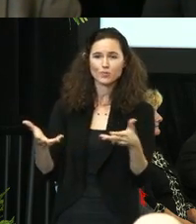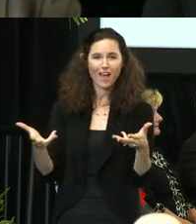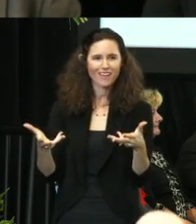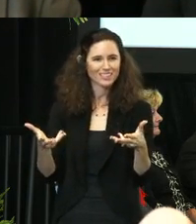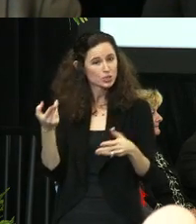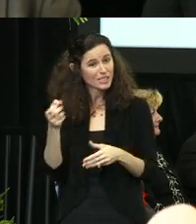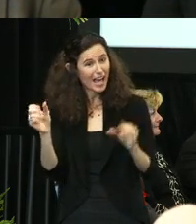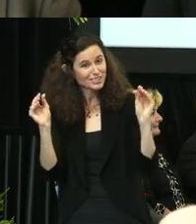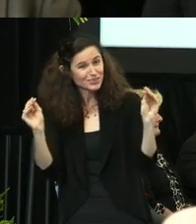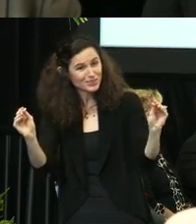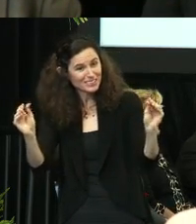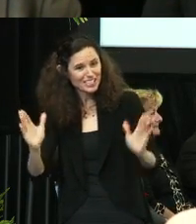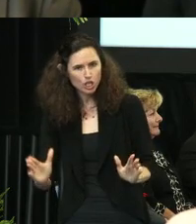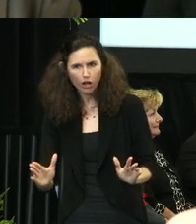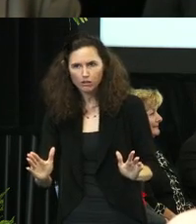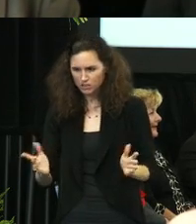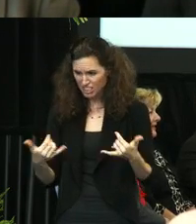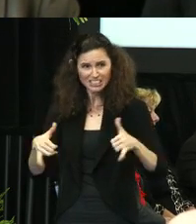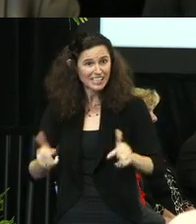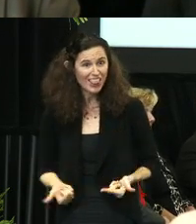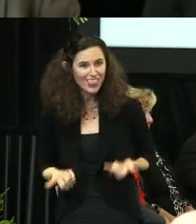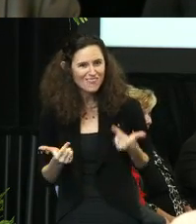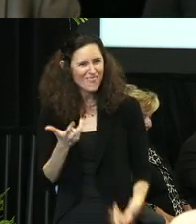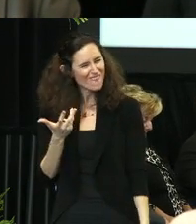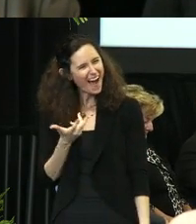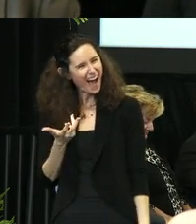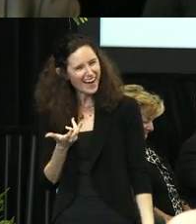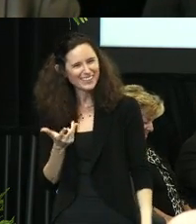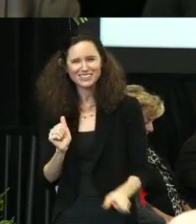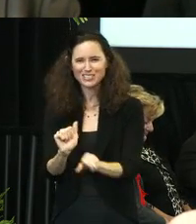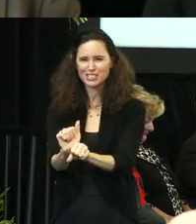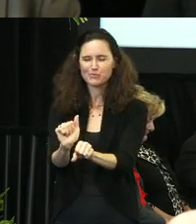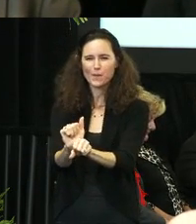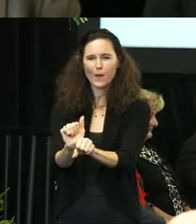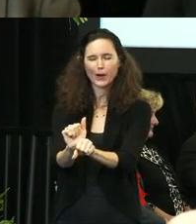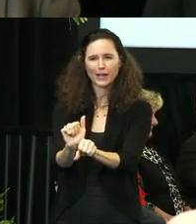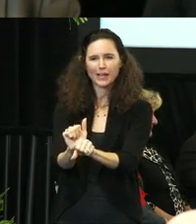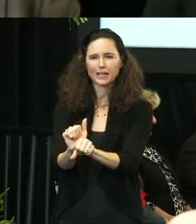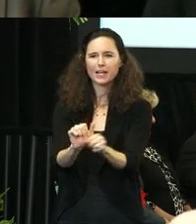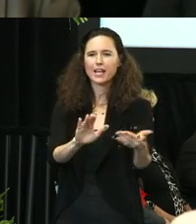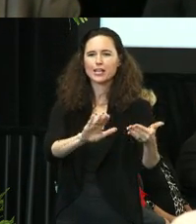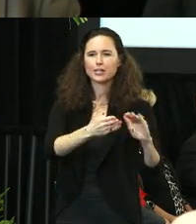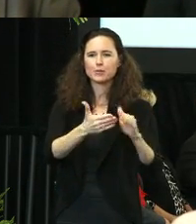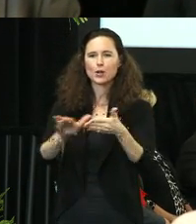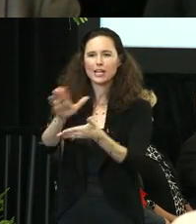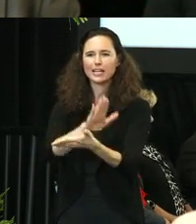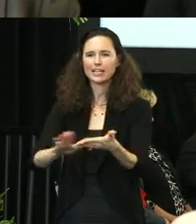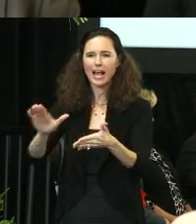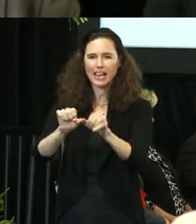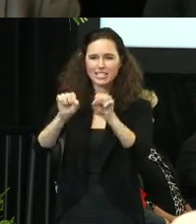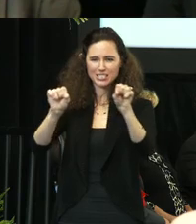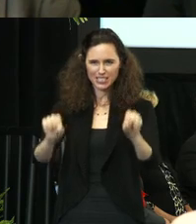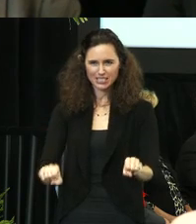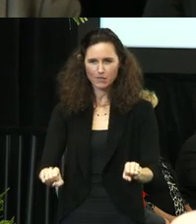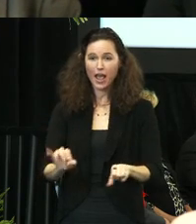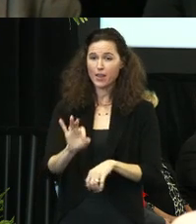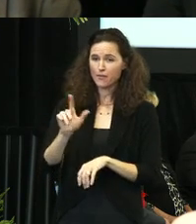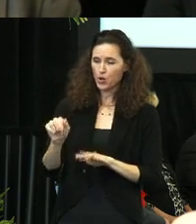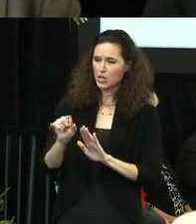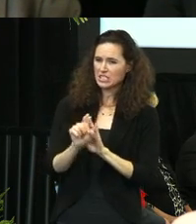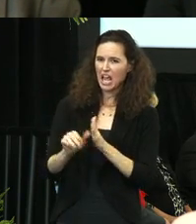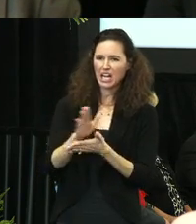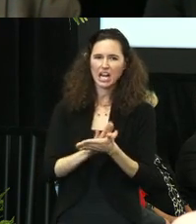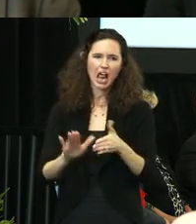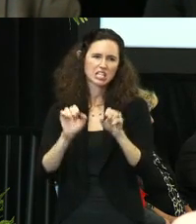teacher. She lived through that and has been working in the community college system and now the state college system for so